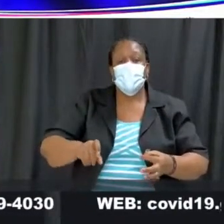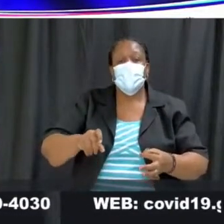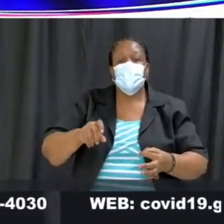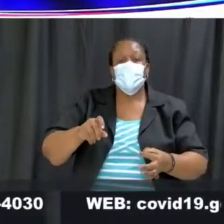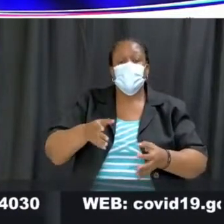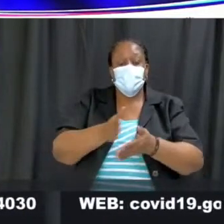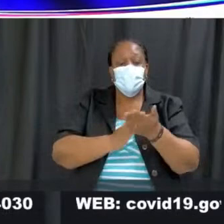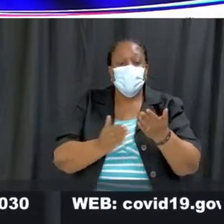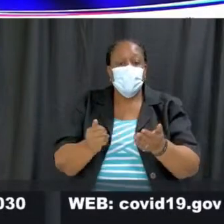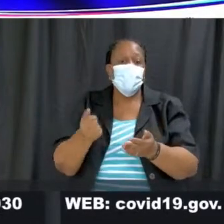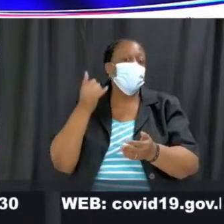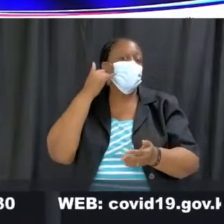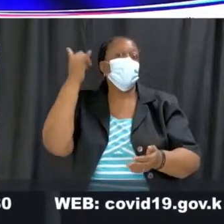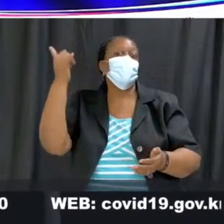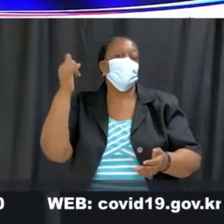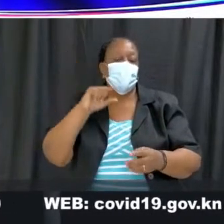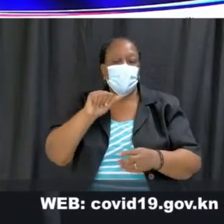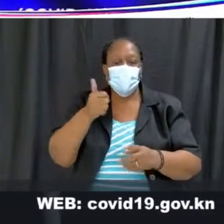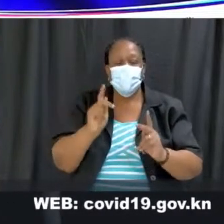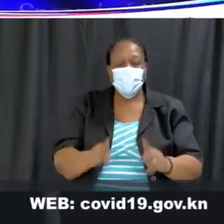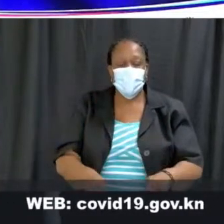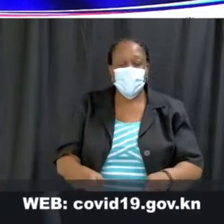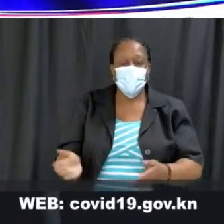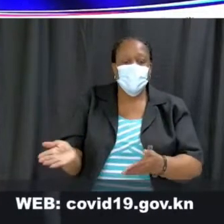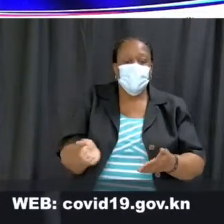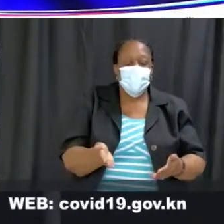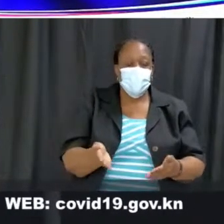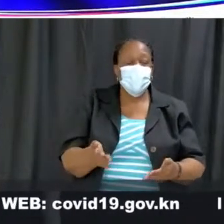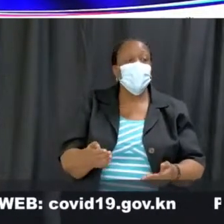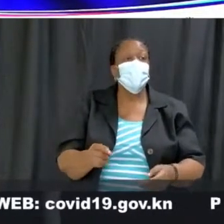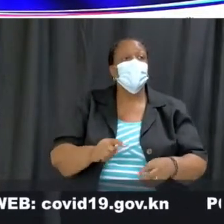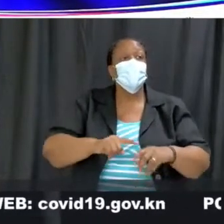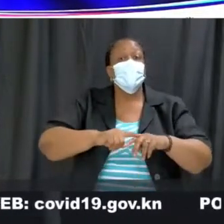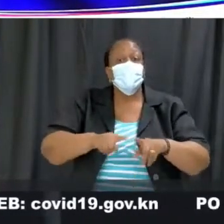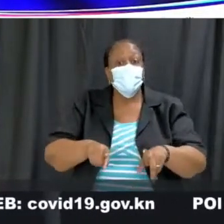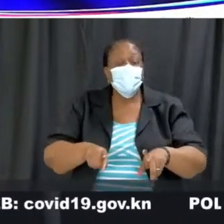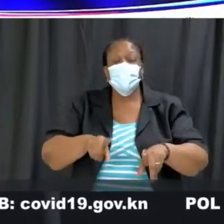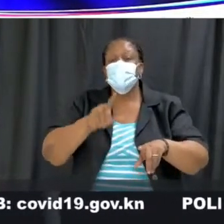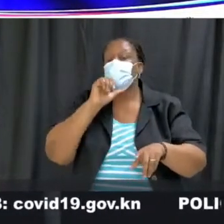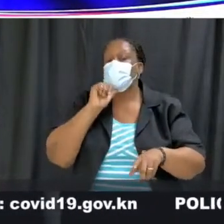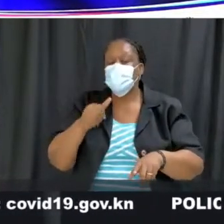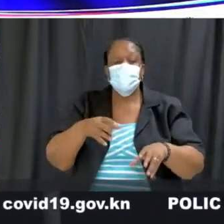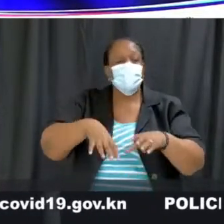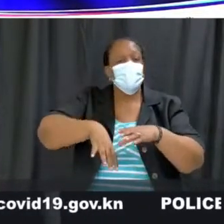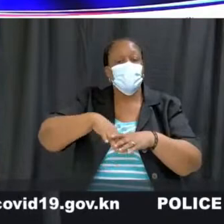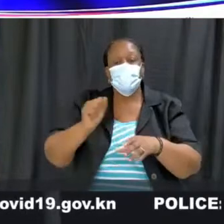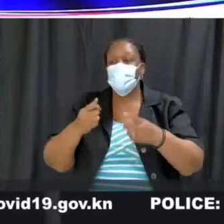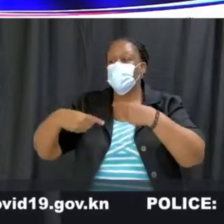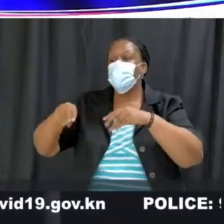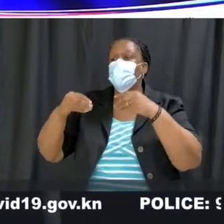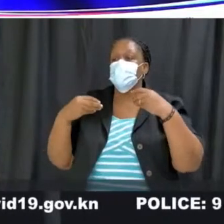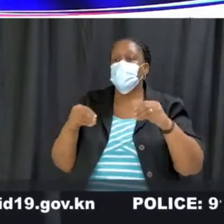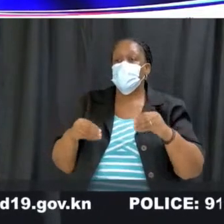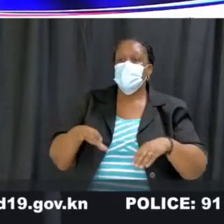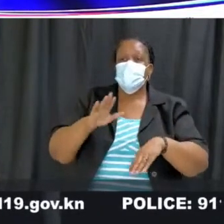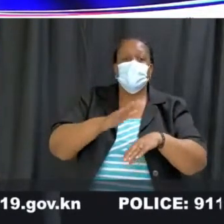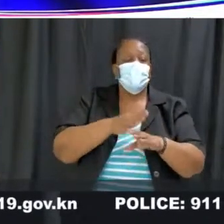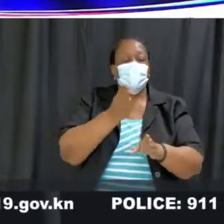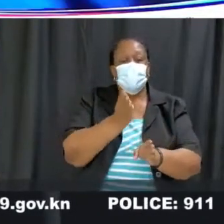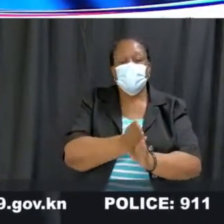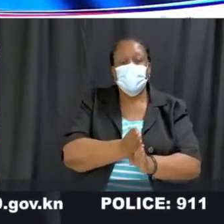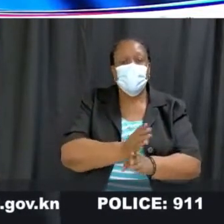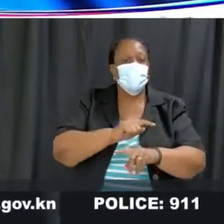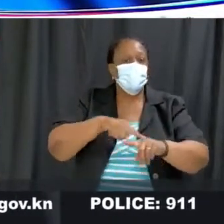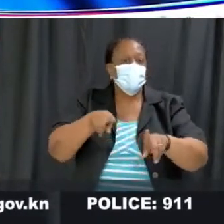Health as a result of your contact with a positive COVID-19 case, we ask that you cooperate